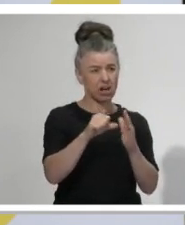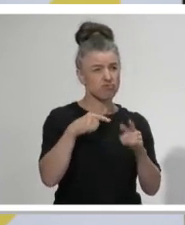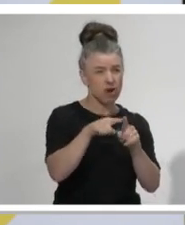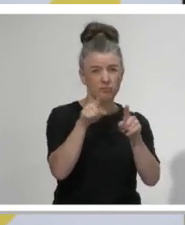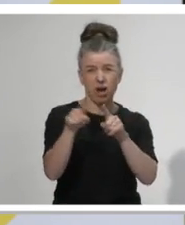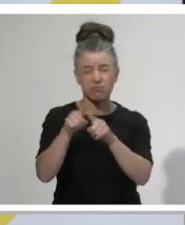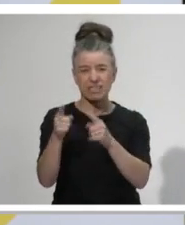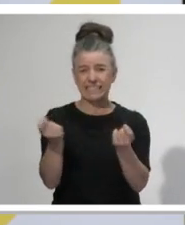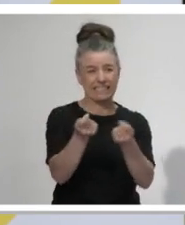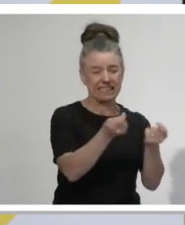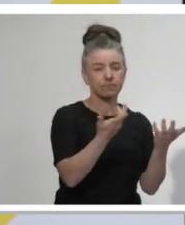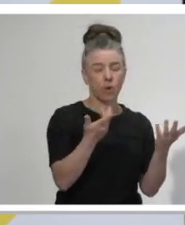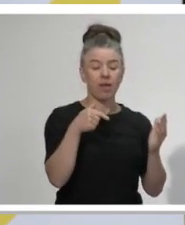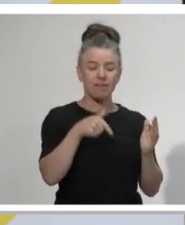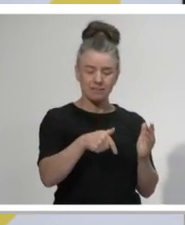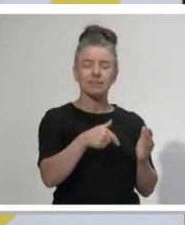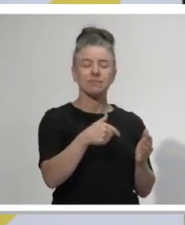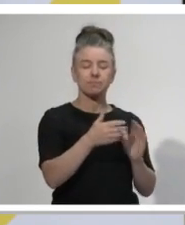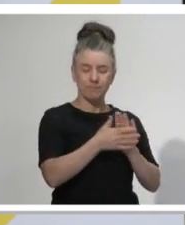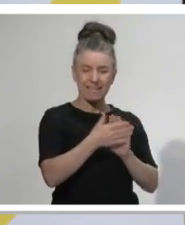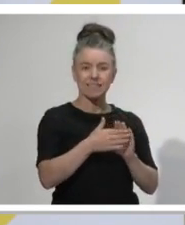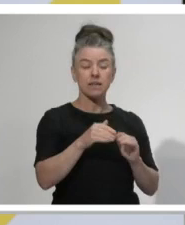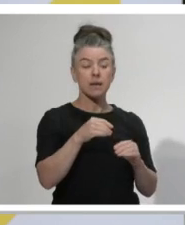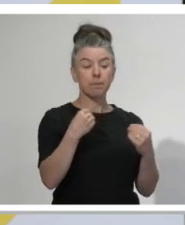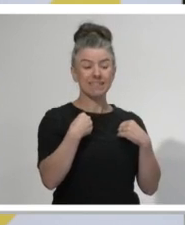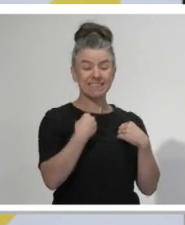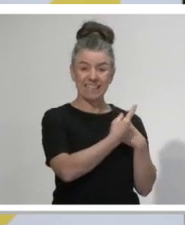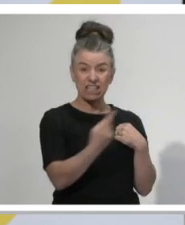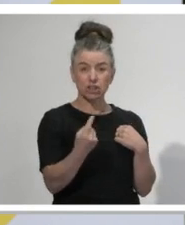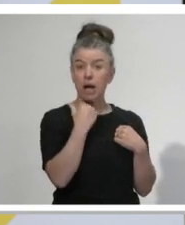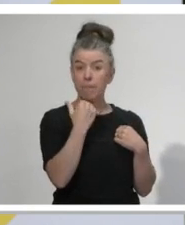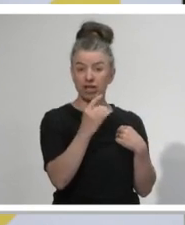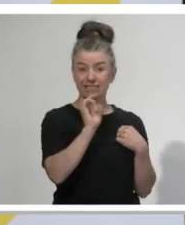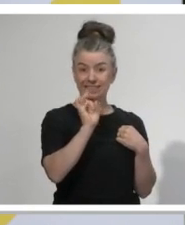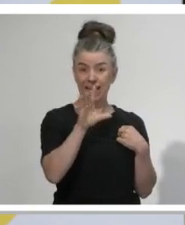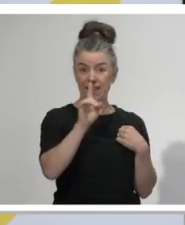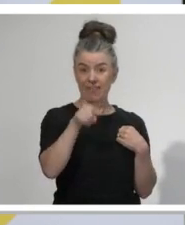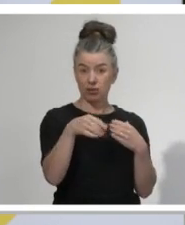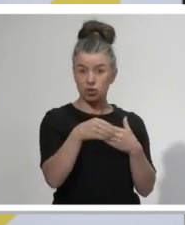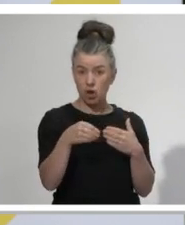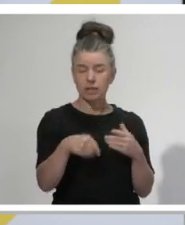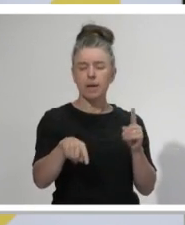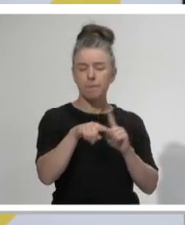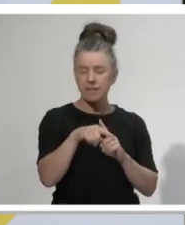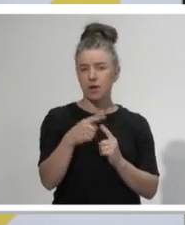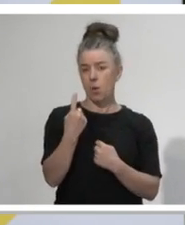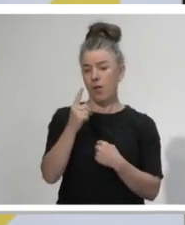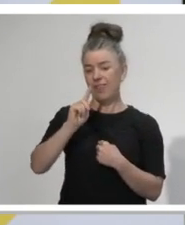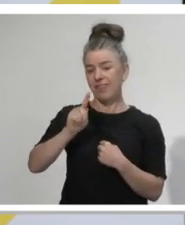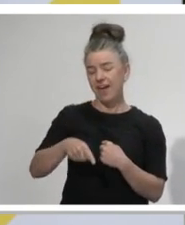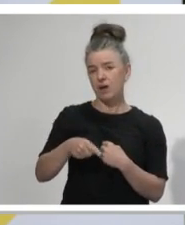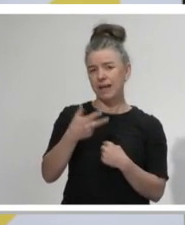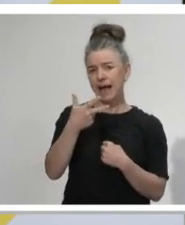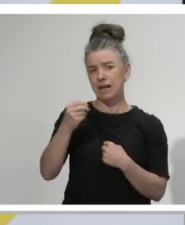sources. The scheme will provide $10,000 to every firm and in addition $1,800 per equivalent